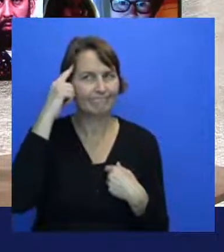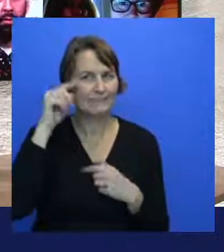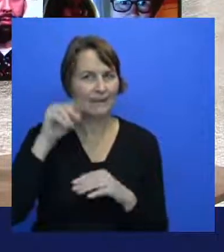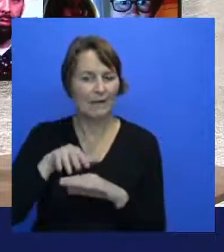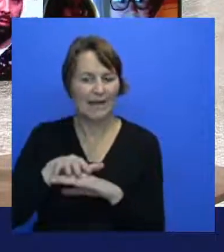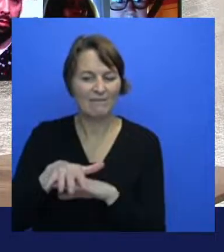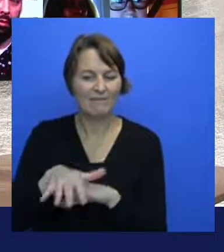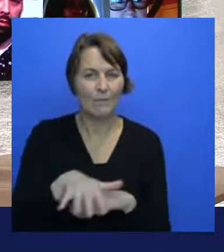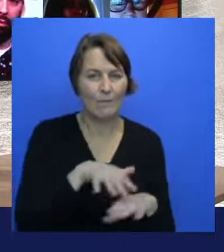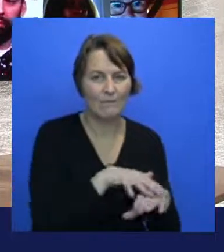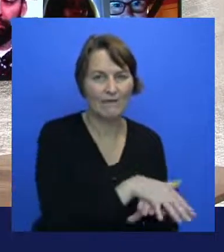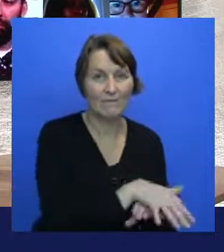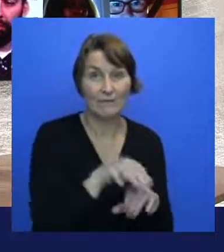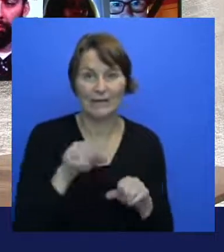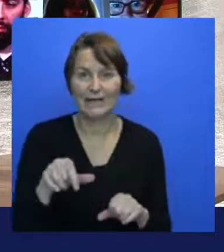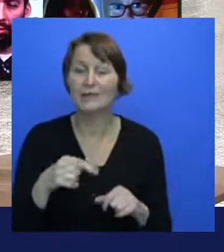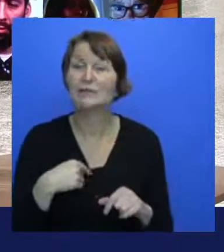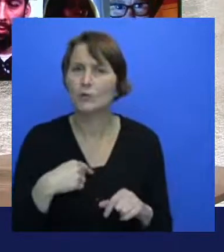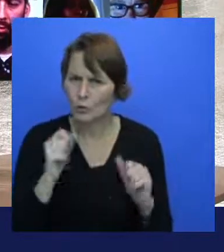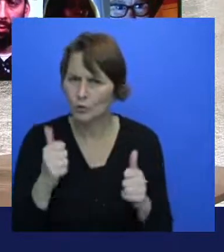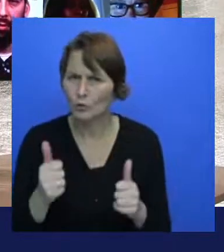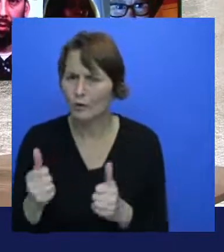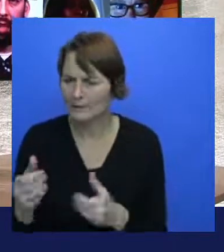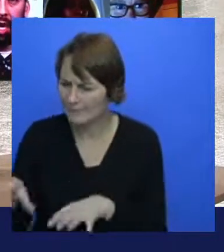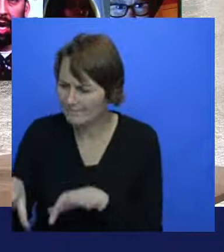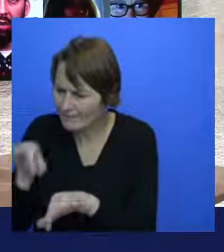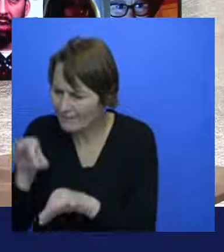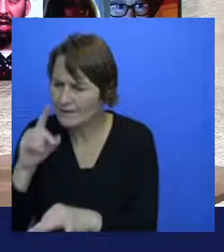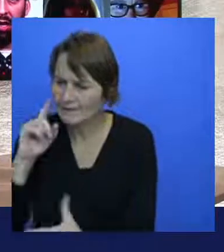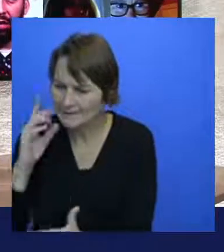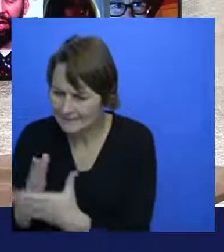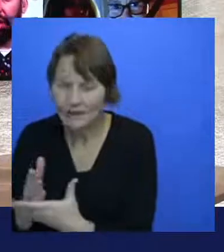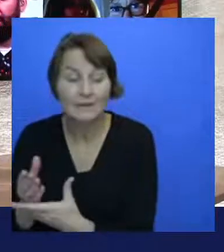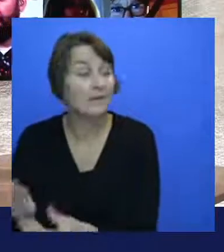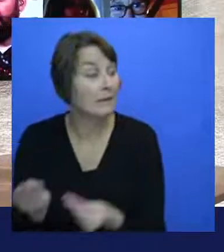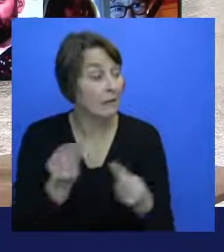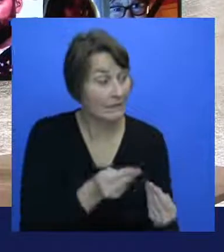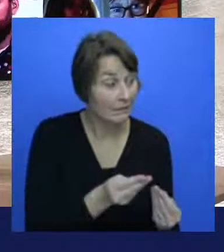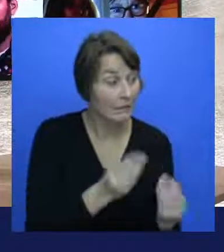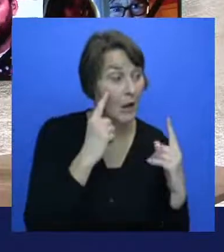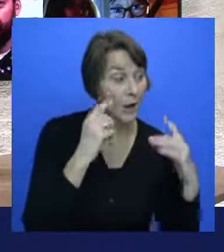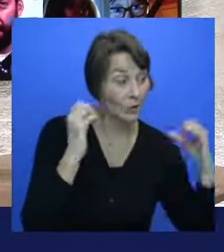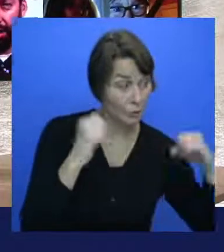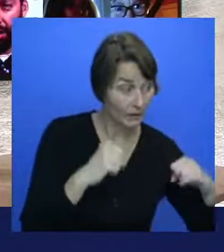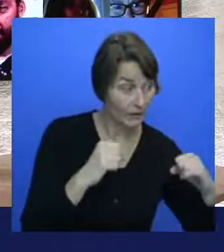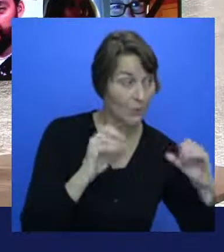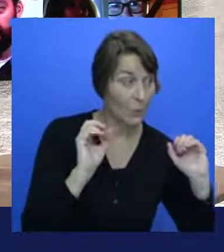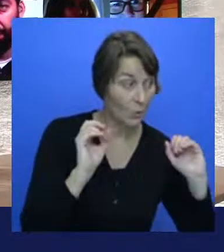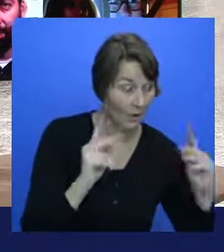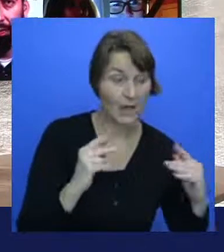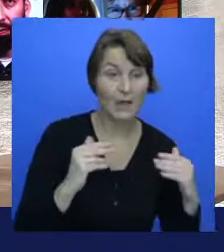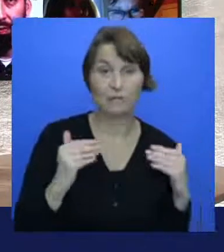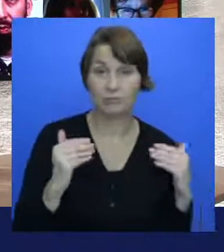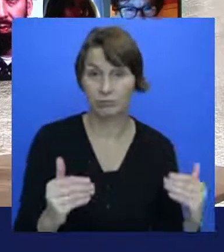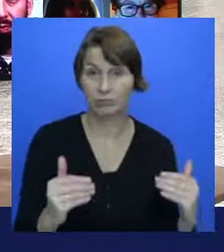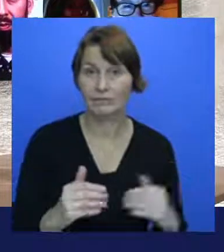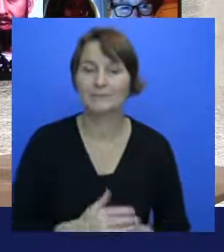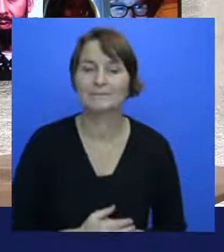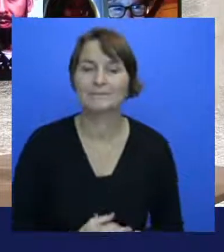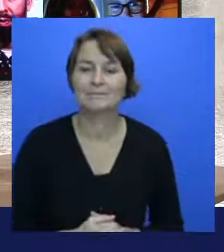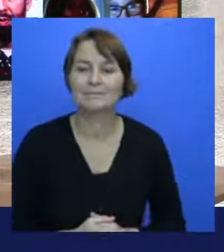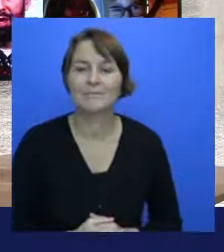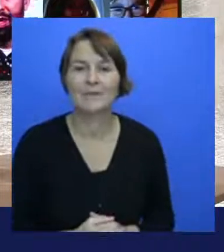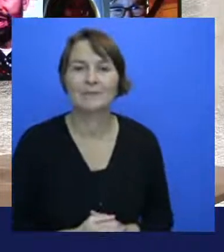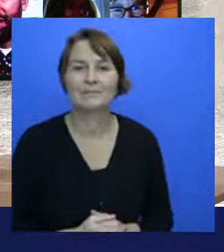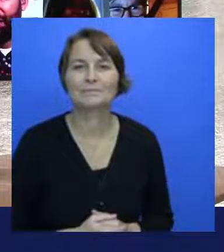and share your decisions, actually. Veronica, sorry. Go ahead, Marion. I don't want to interrupt you. No, please go ahead,